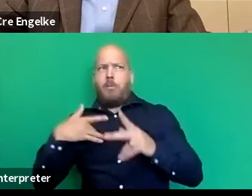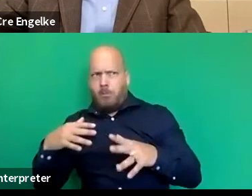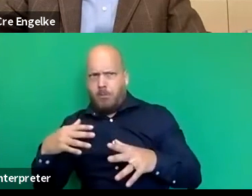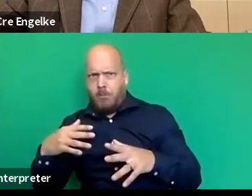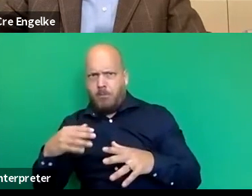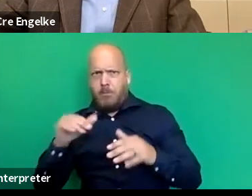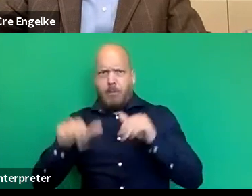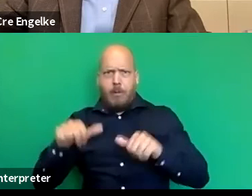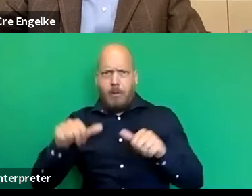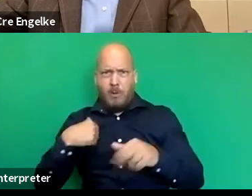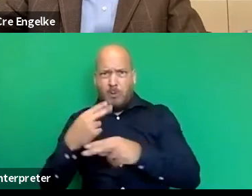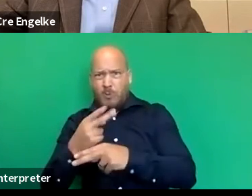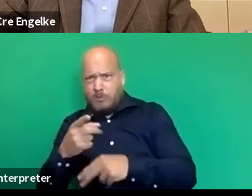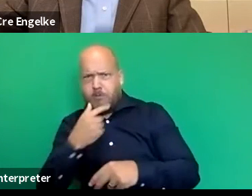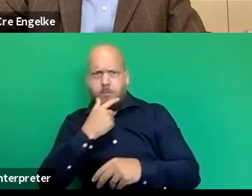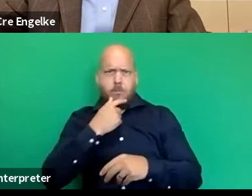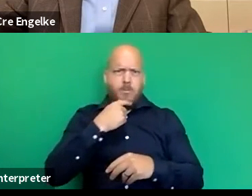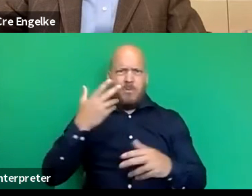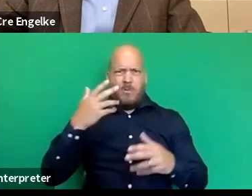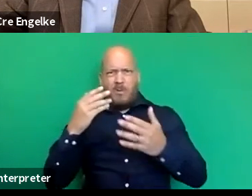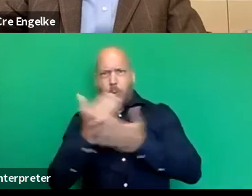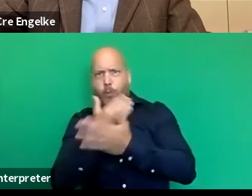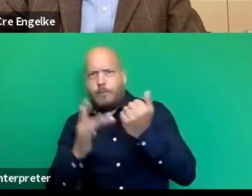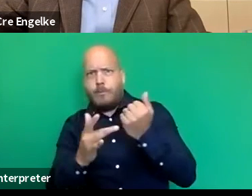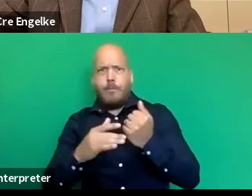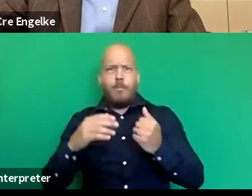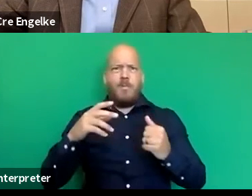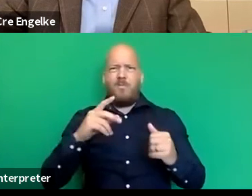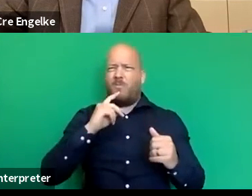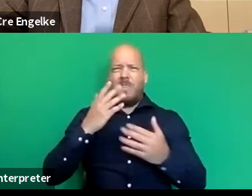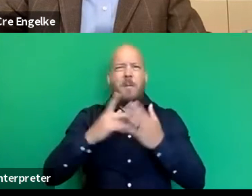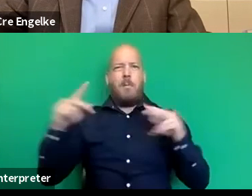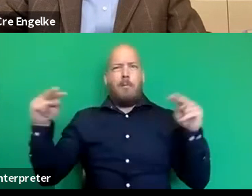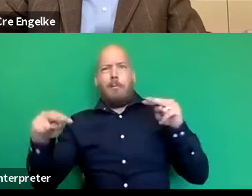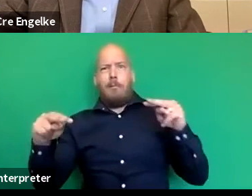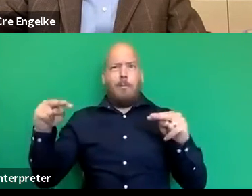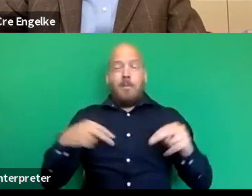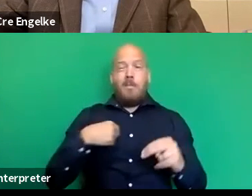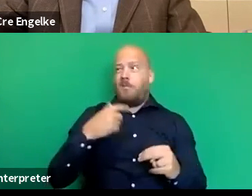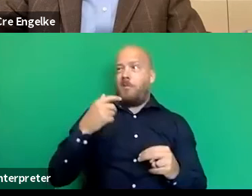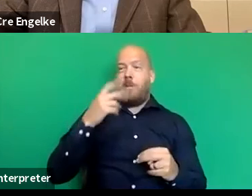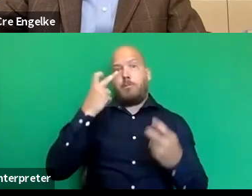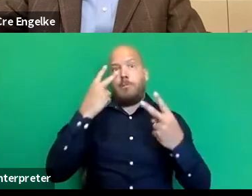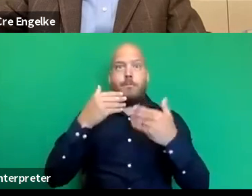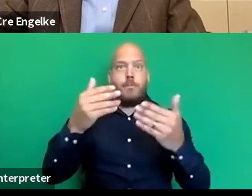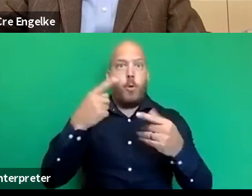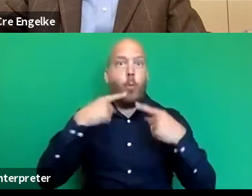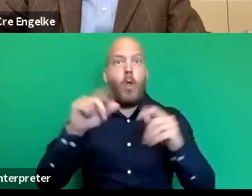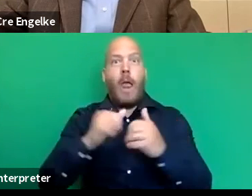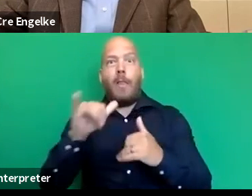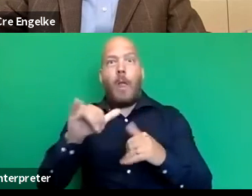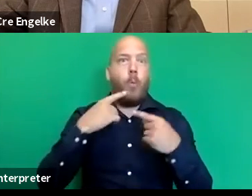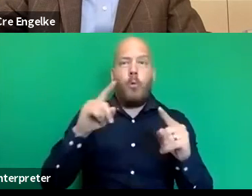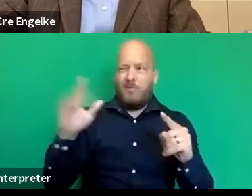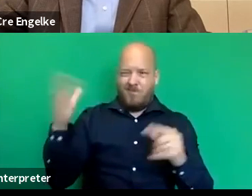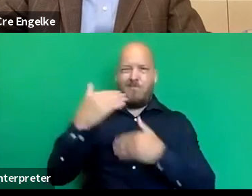is based on, I'm not really sure it works. So I think those are the two key weaknesses. Okay. And thanks,